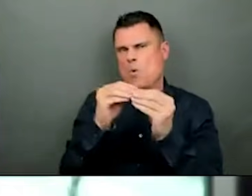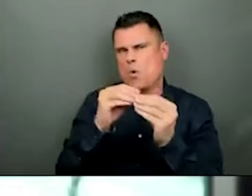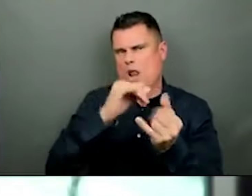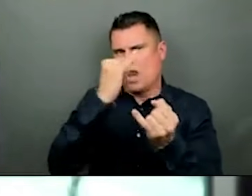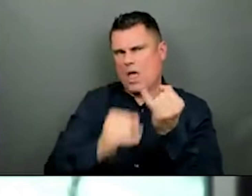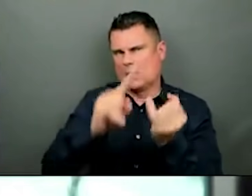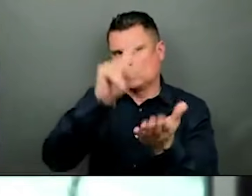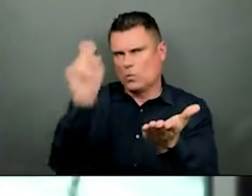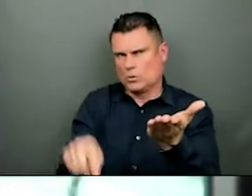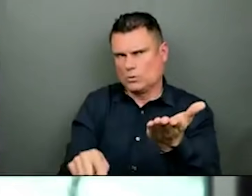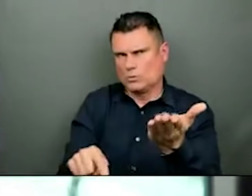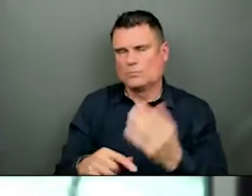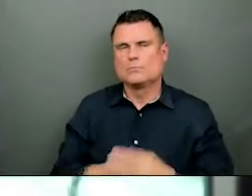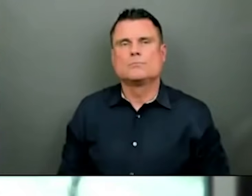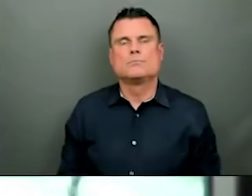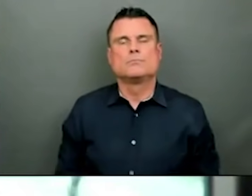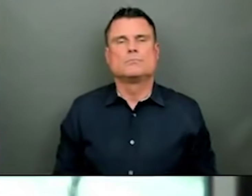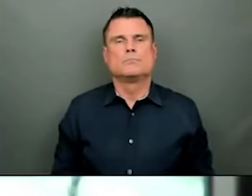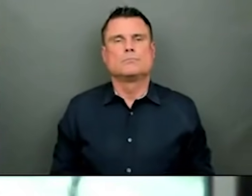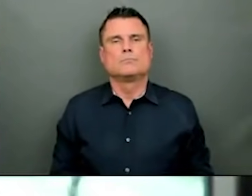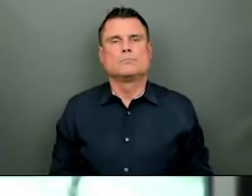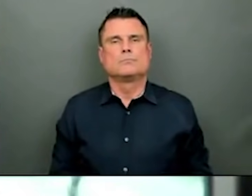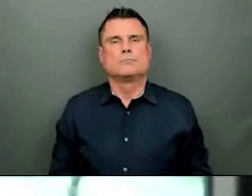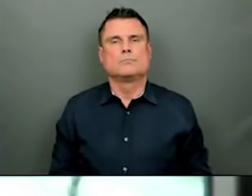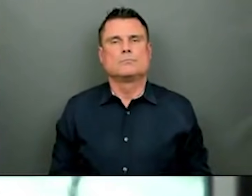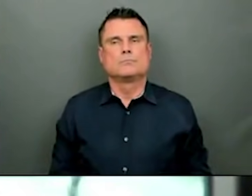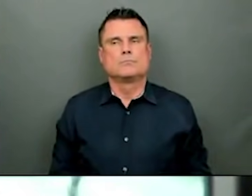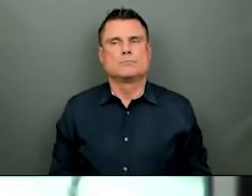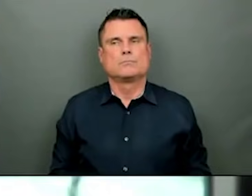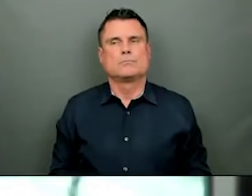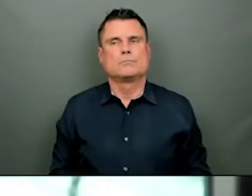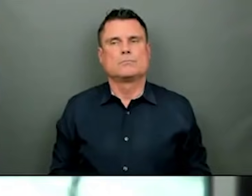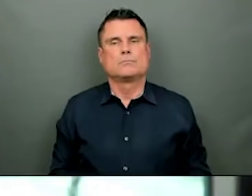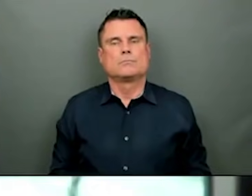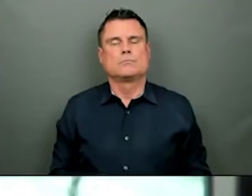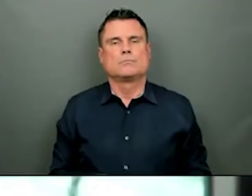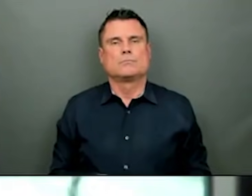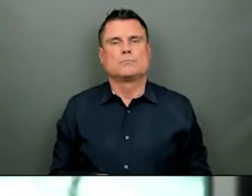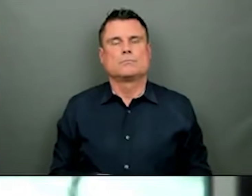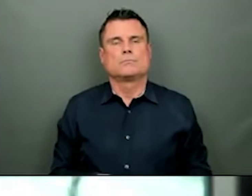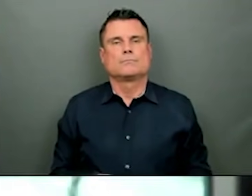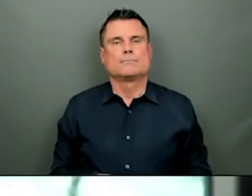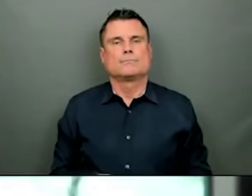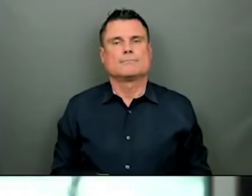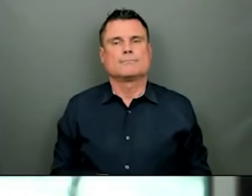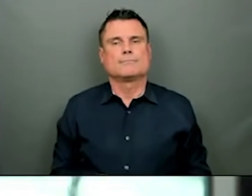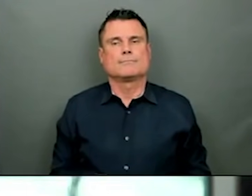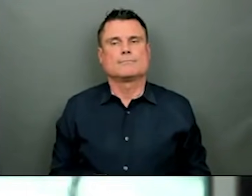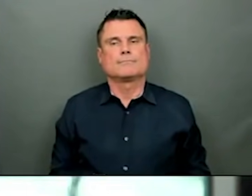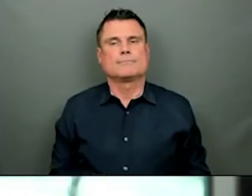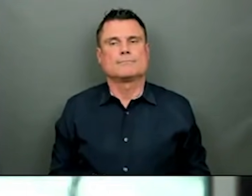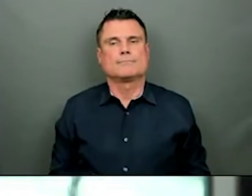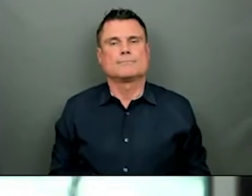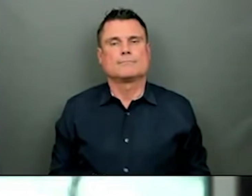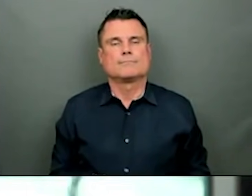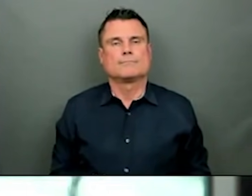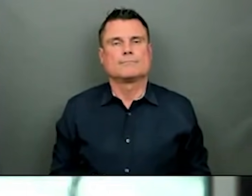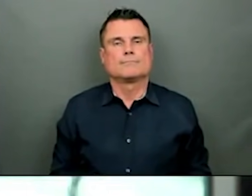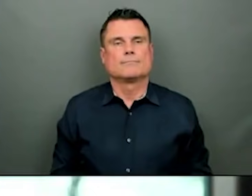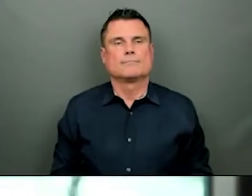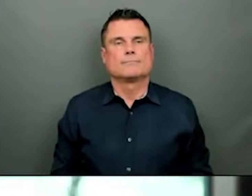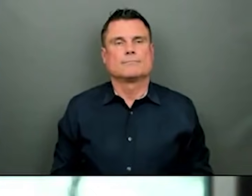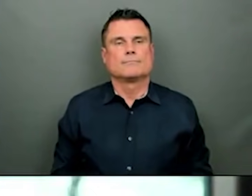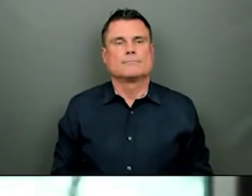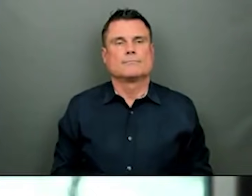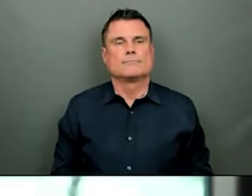of. So 7 has a competitive advantage and has been moving out the other viruses that we've been seeing. So sorry about